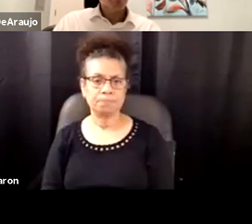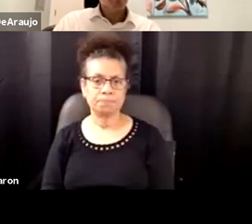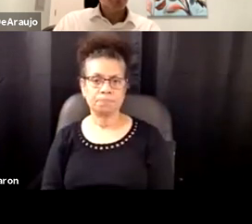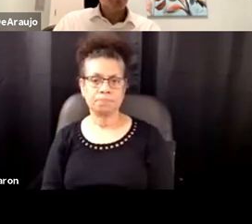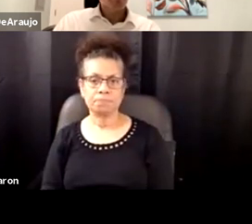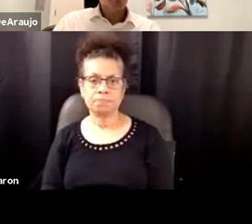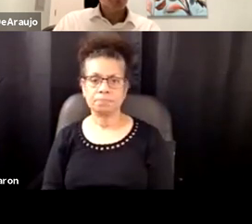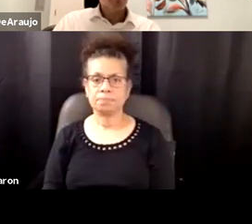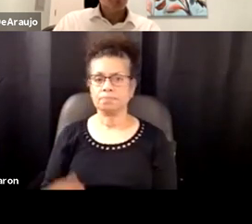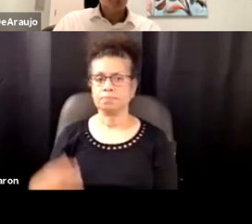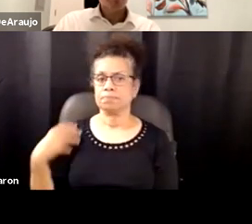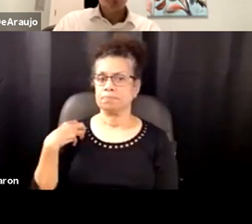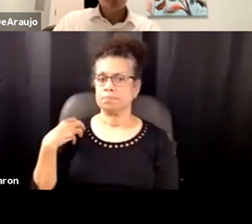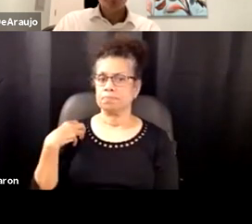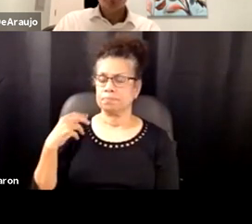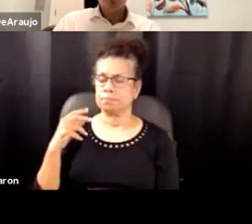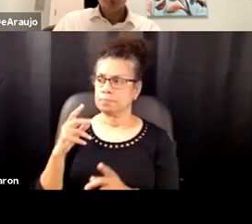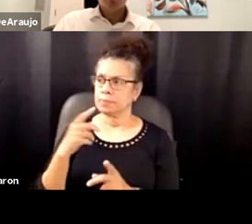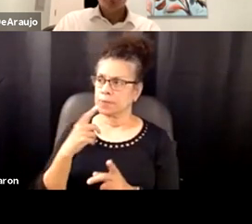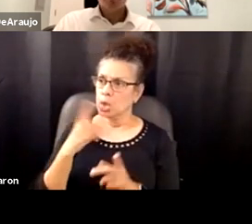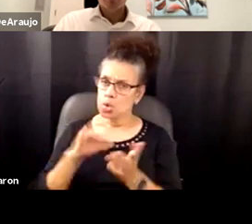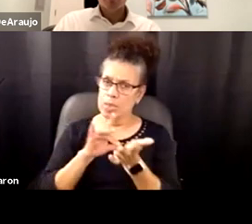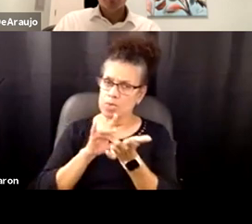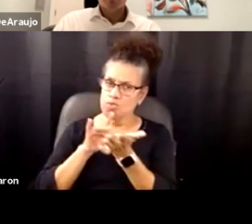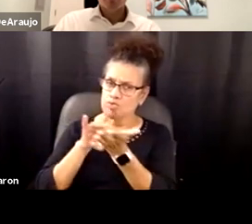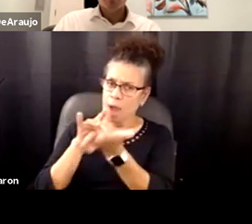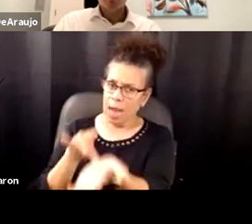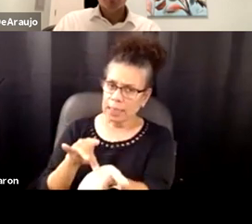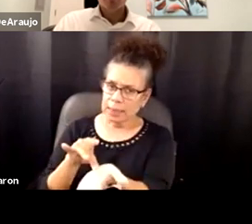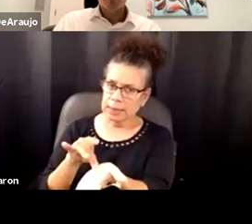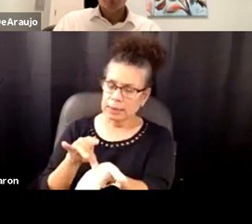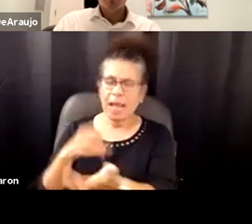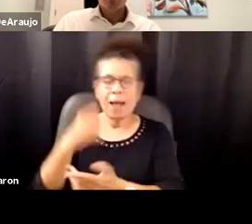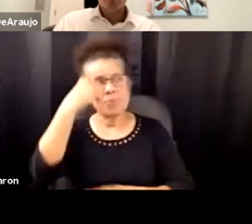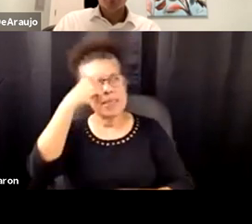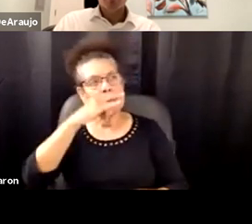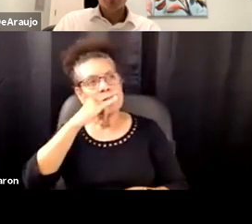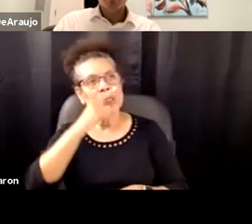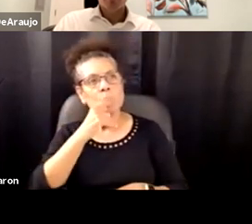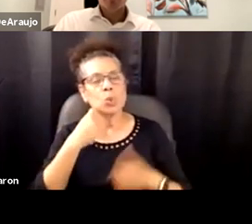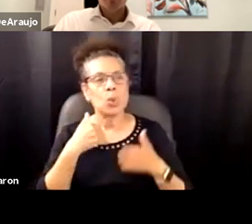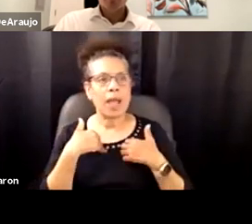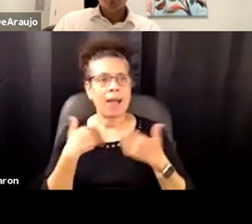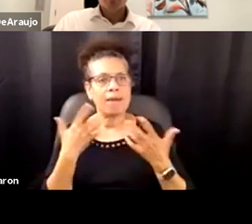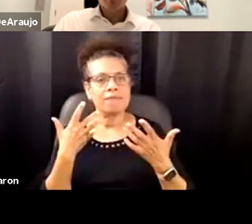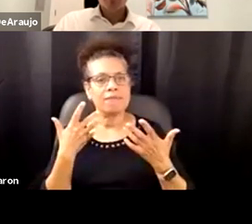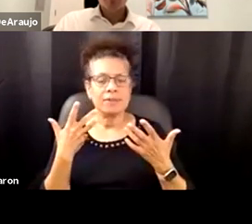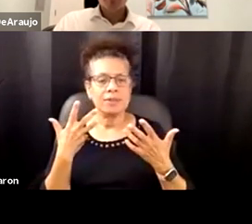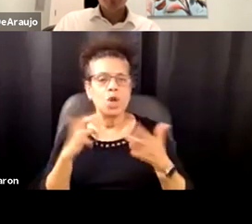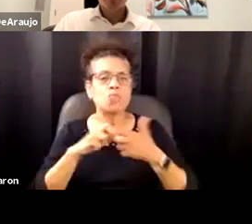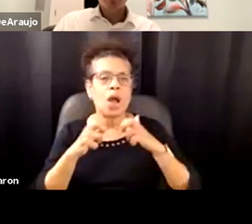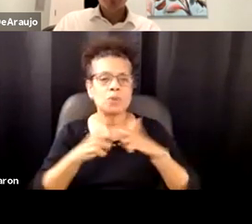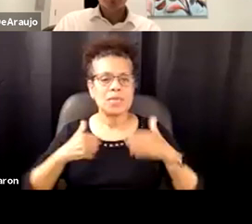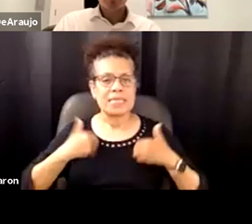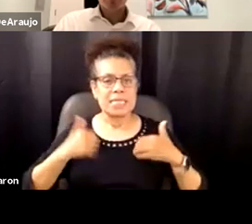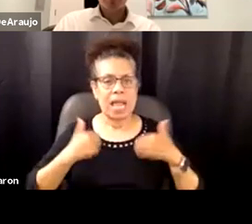we track over time particularly i'm thinking about kids who may have some issues in the younger grades of